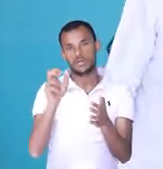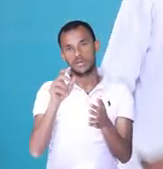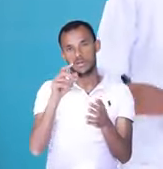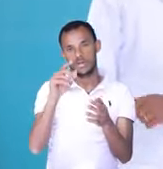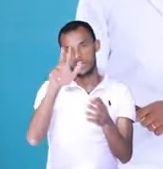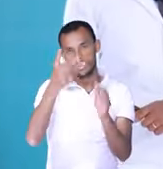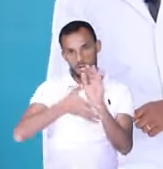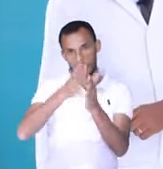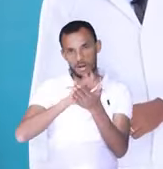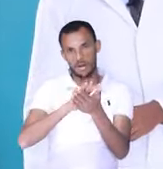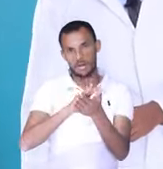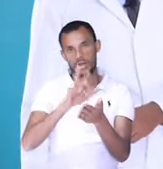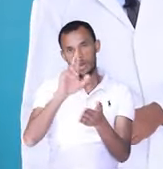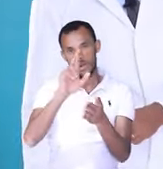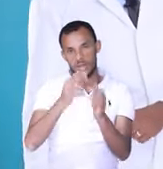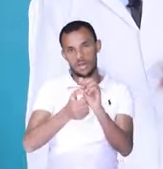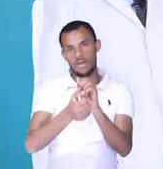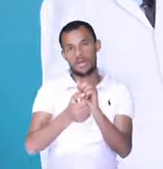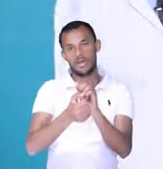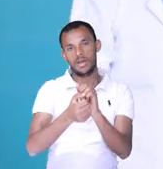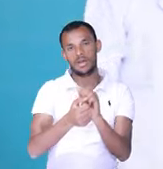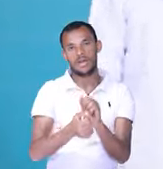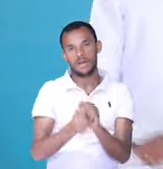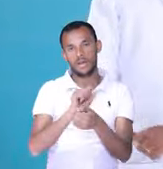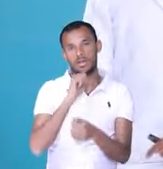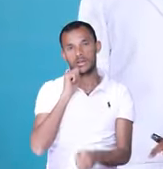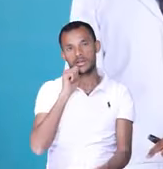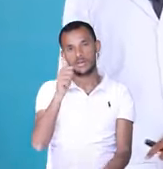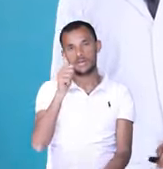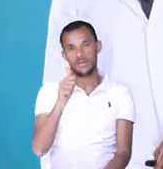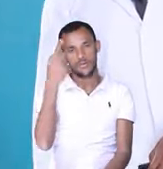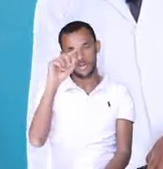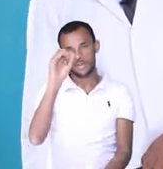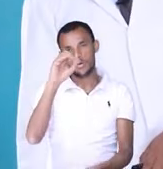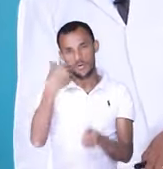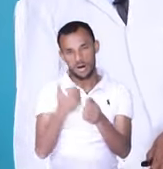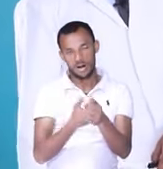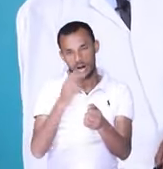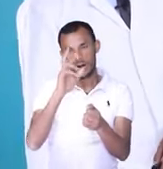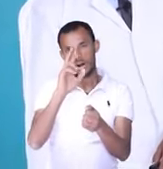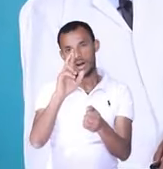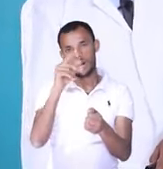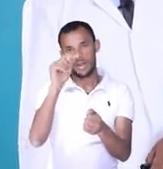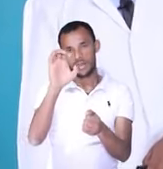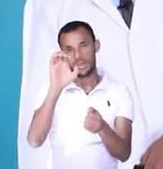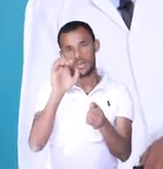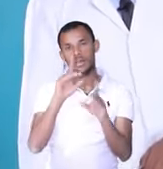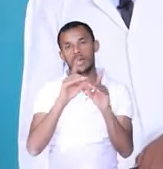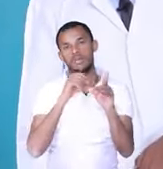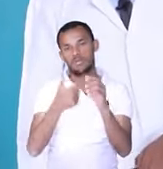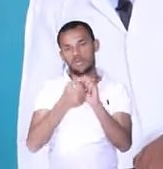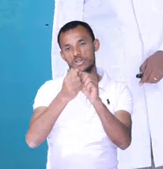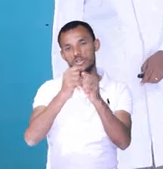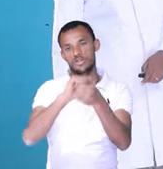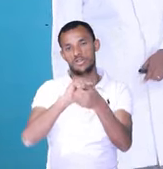is tripled, rate is unchanged. For zero order reaction, rate does not